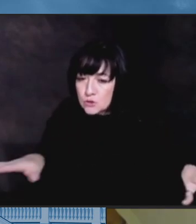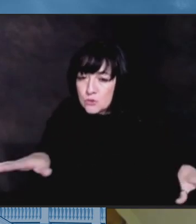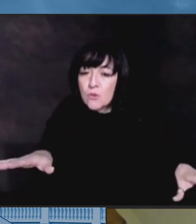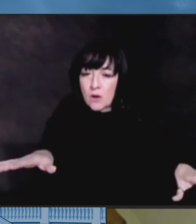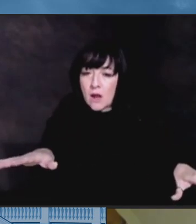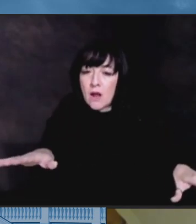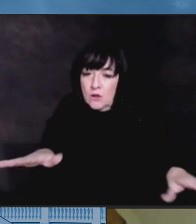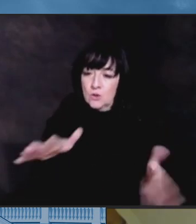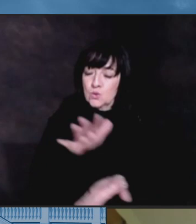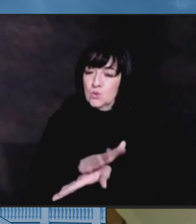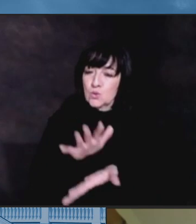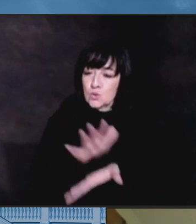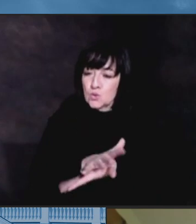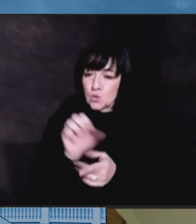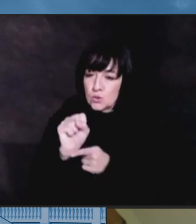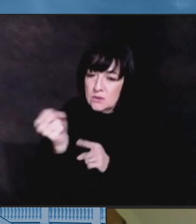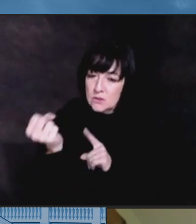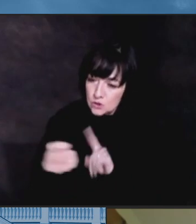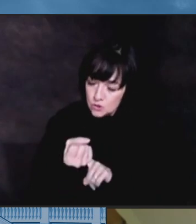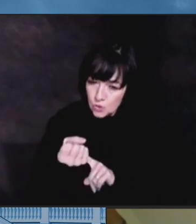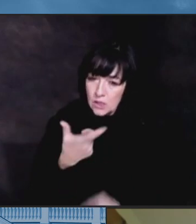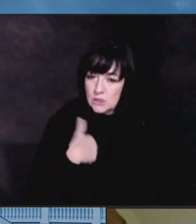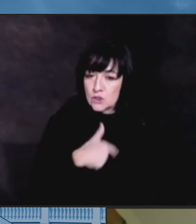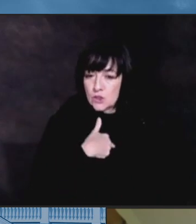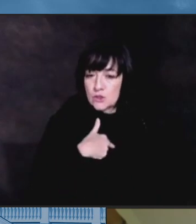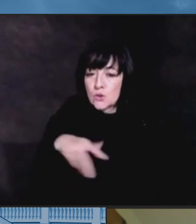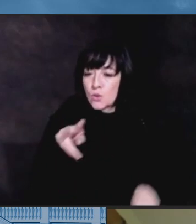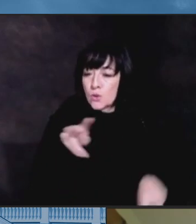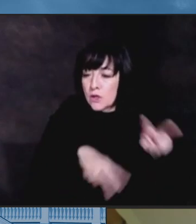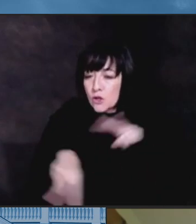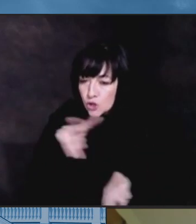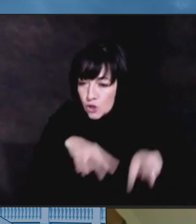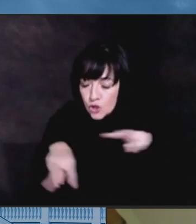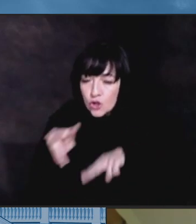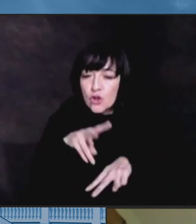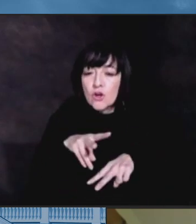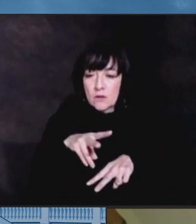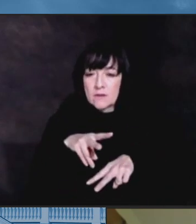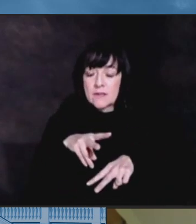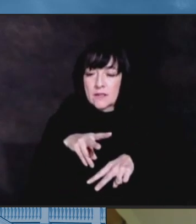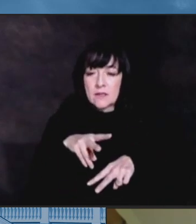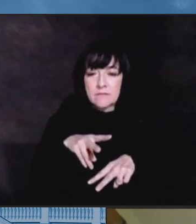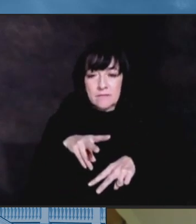We're also even looking at, to see if there's any model approaches that Europe has taken. So